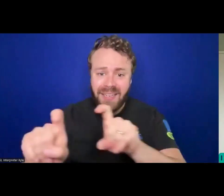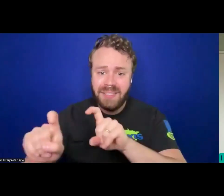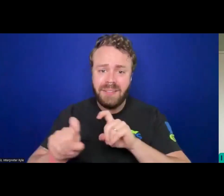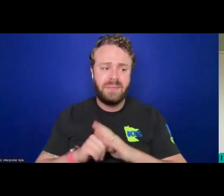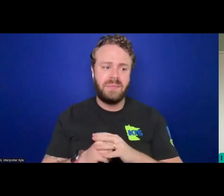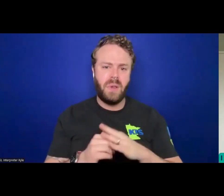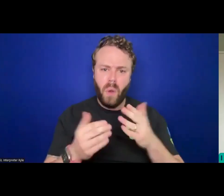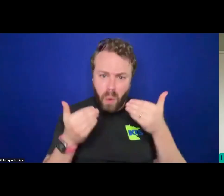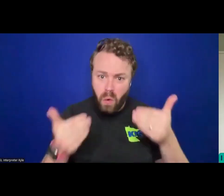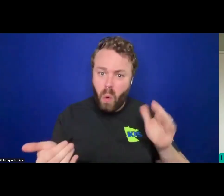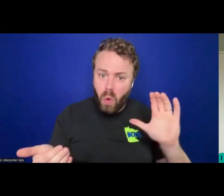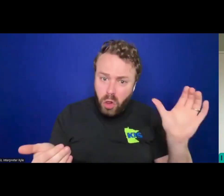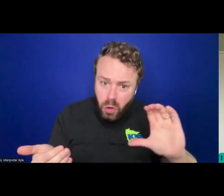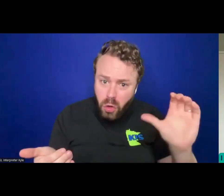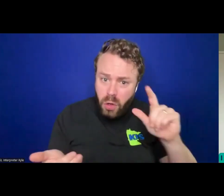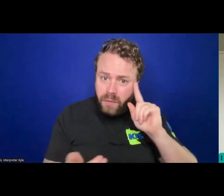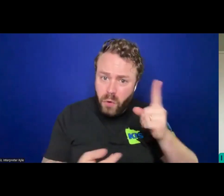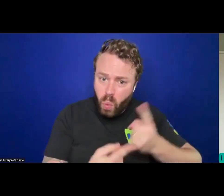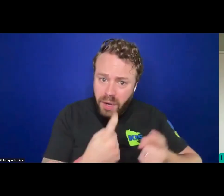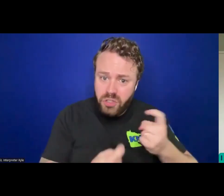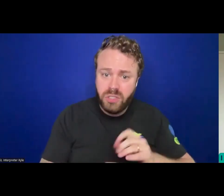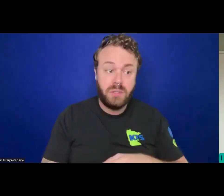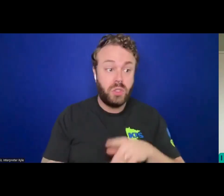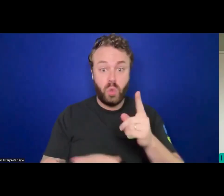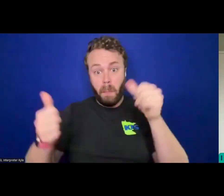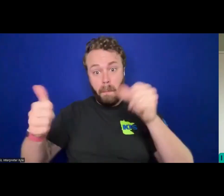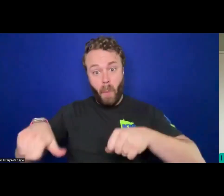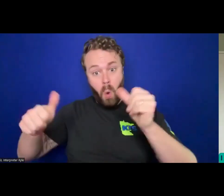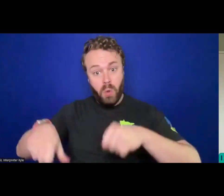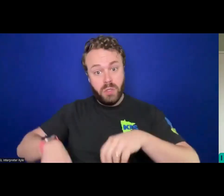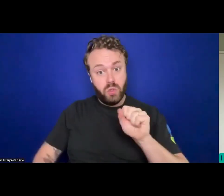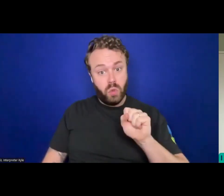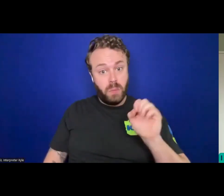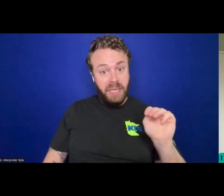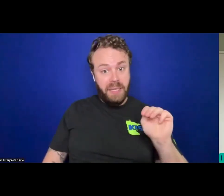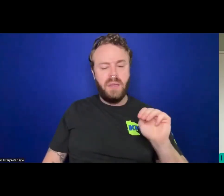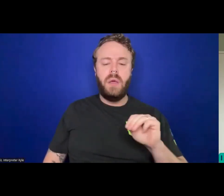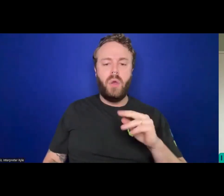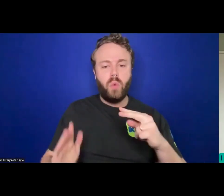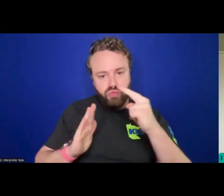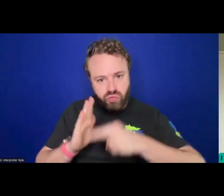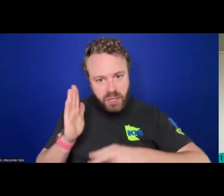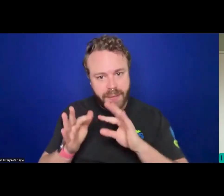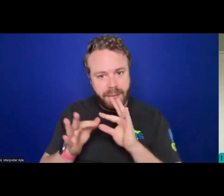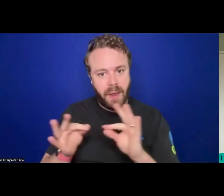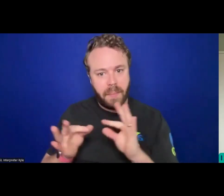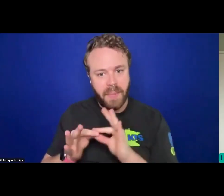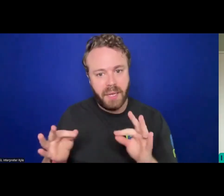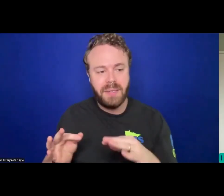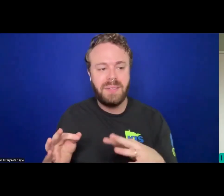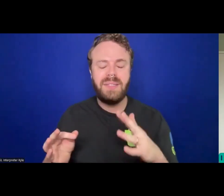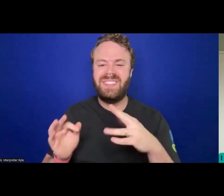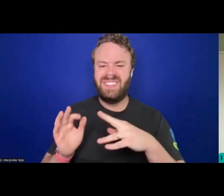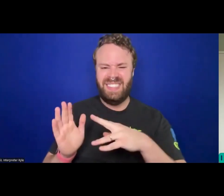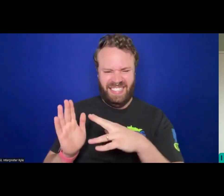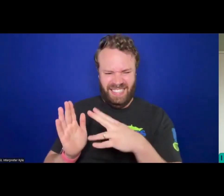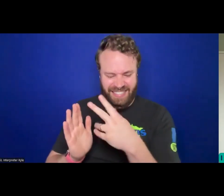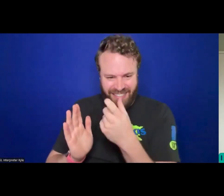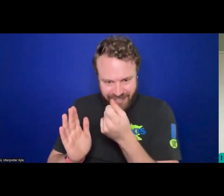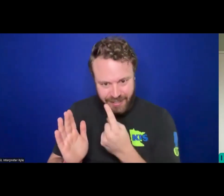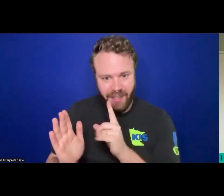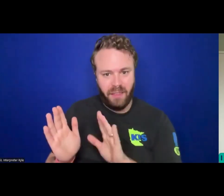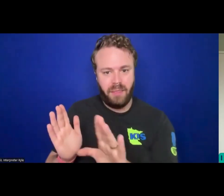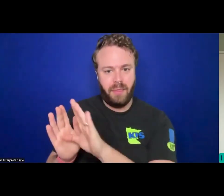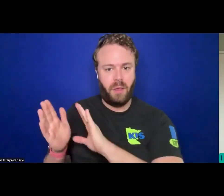media, go read the comments. Try to understand where people's heads are at. People want to feel heard, and